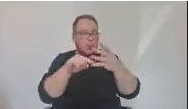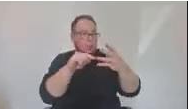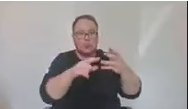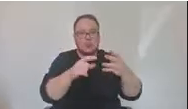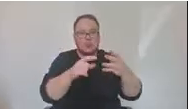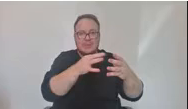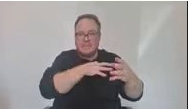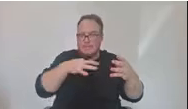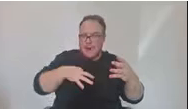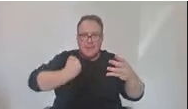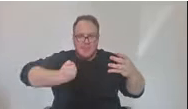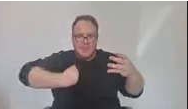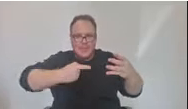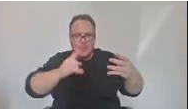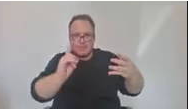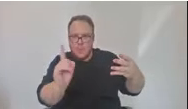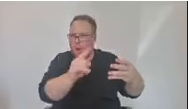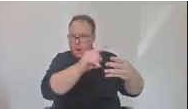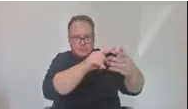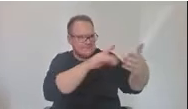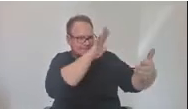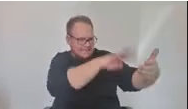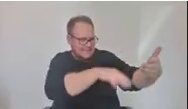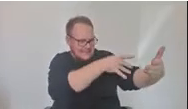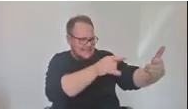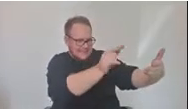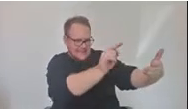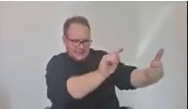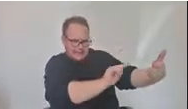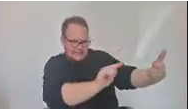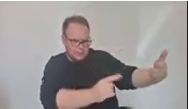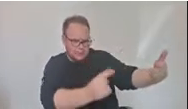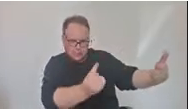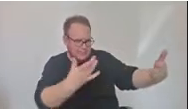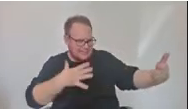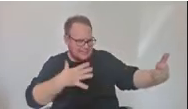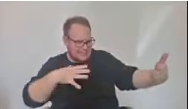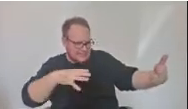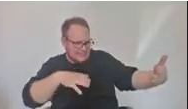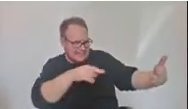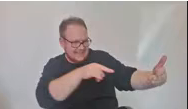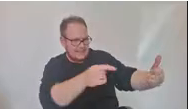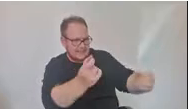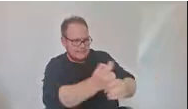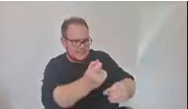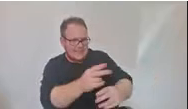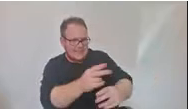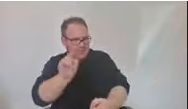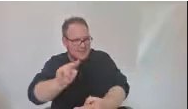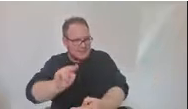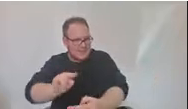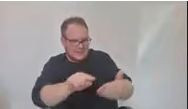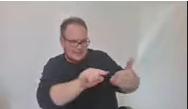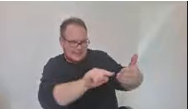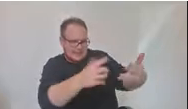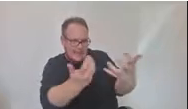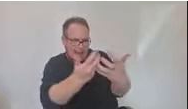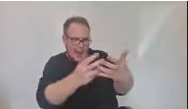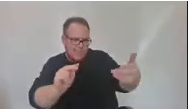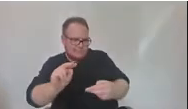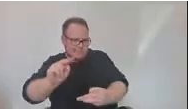sorts of different mechanisms by which we could split the data out to make sure that there wasn't any pockets that were being underserved. And we found many